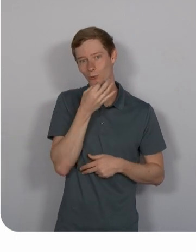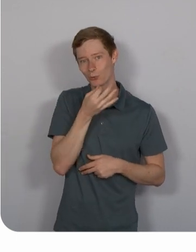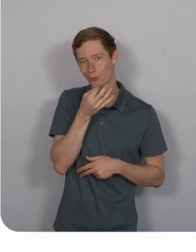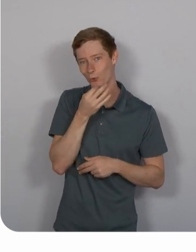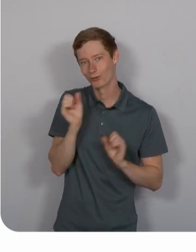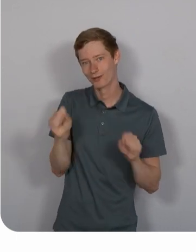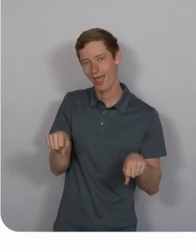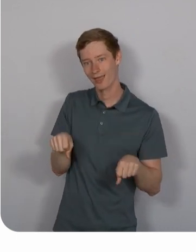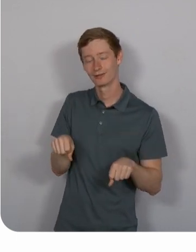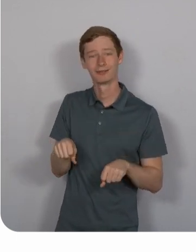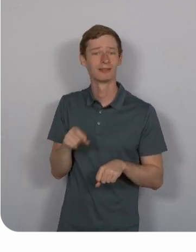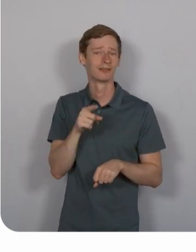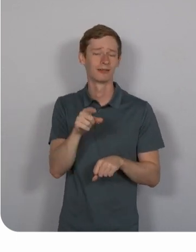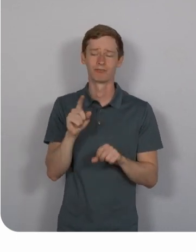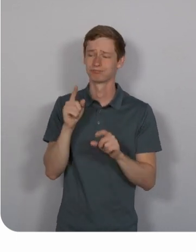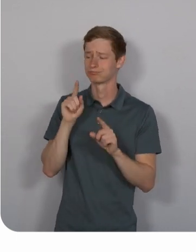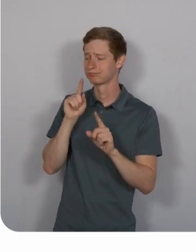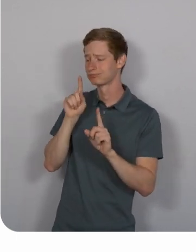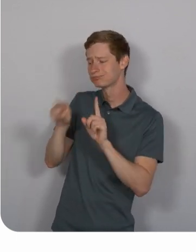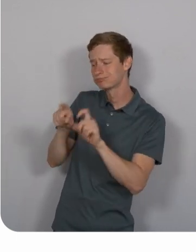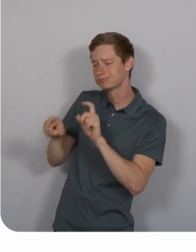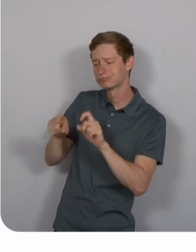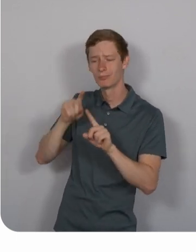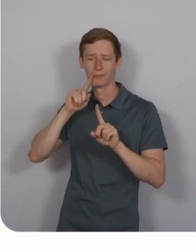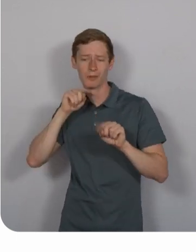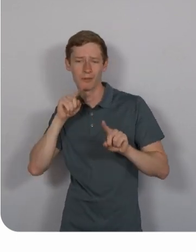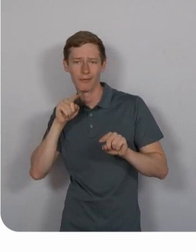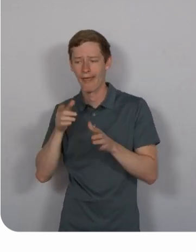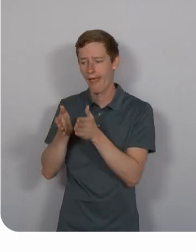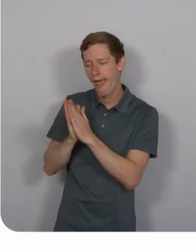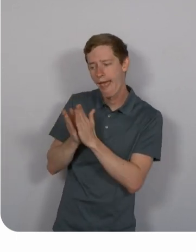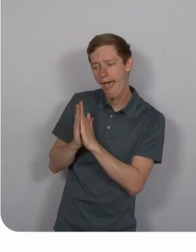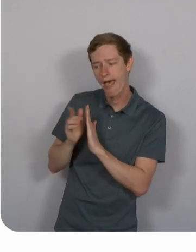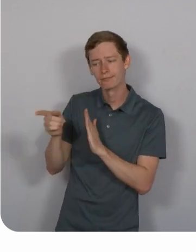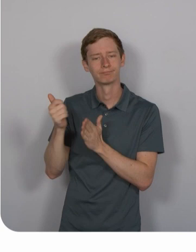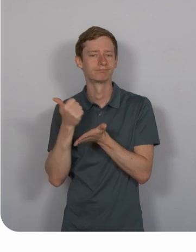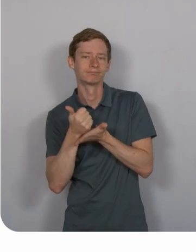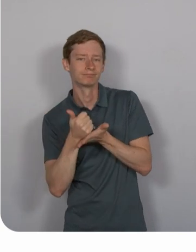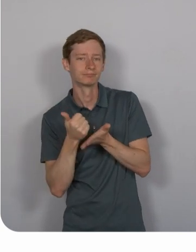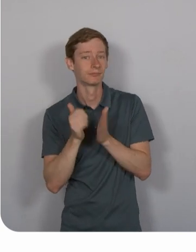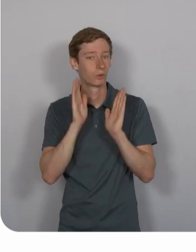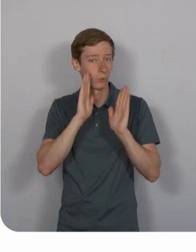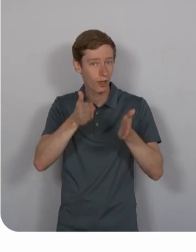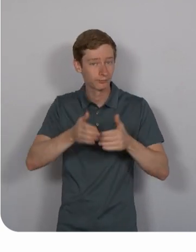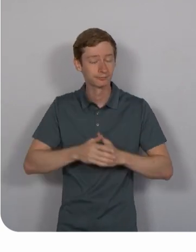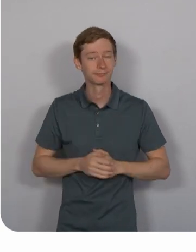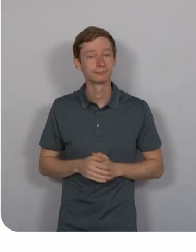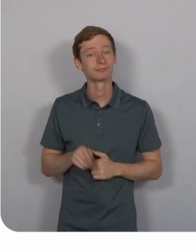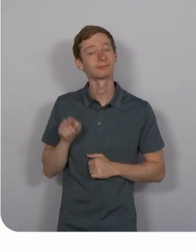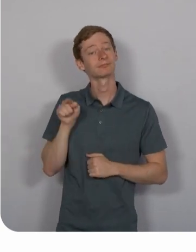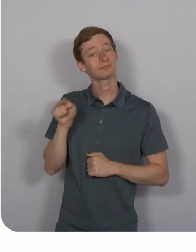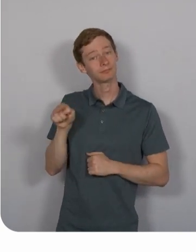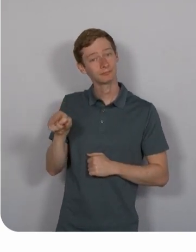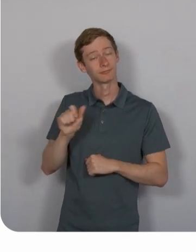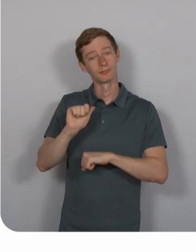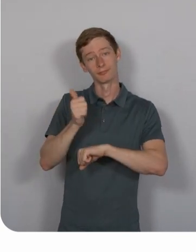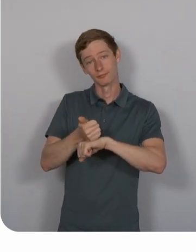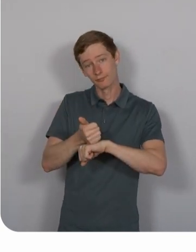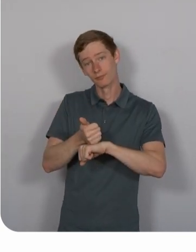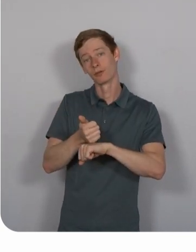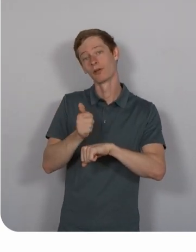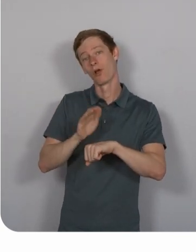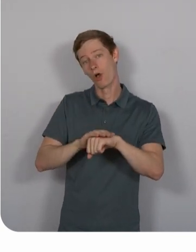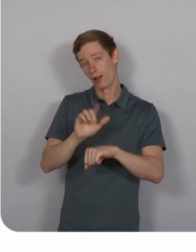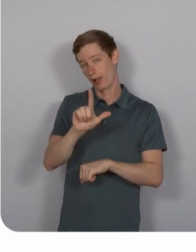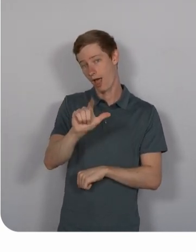you know, answer, you know, your basic questions or requests. It is based on it's built with a model that's based